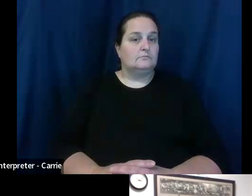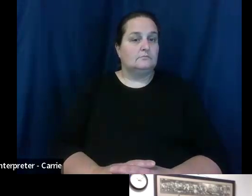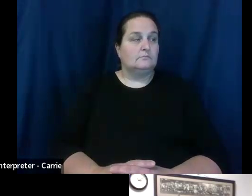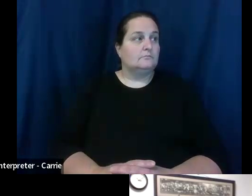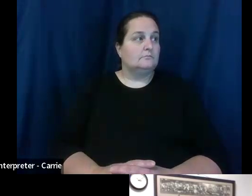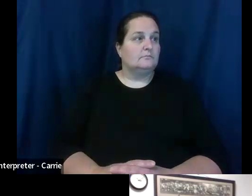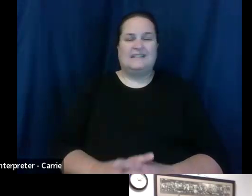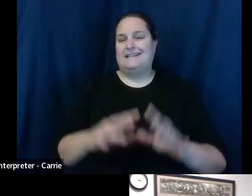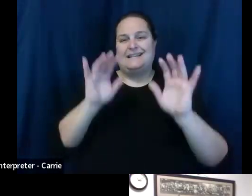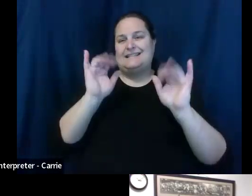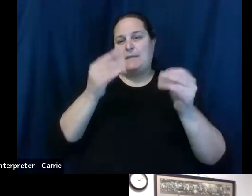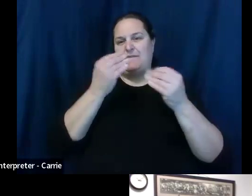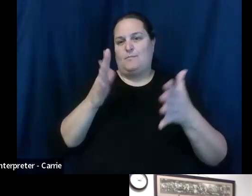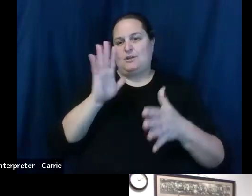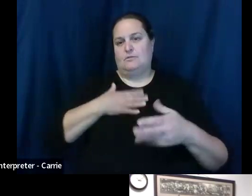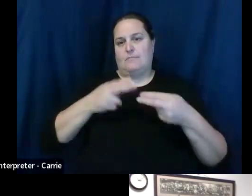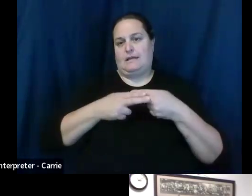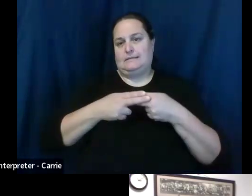information.